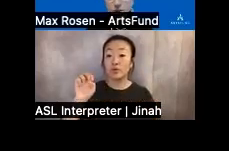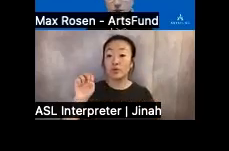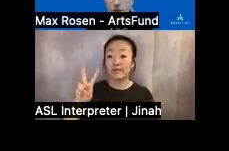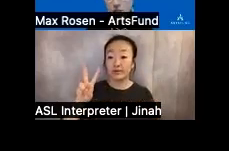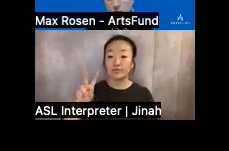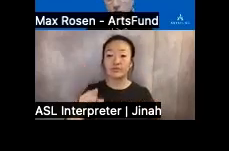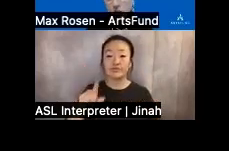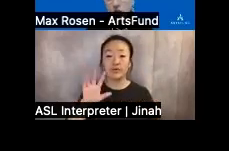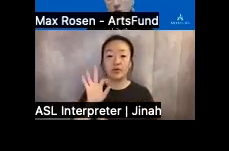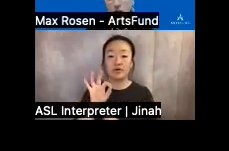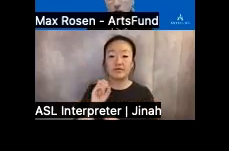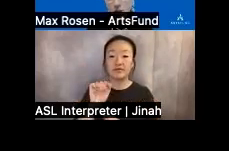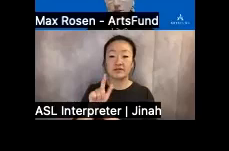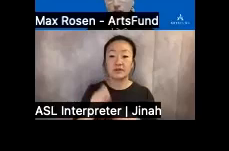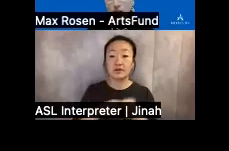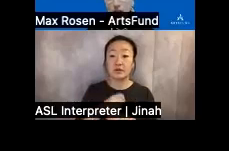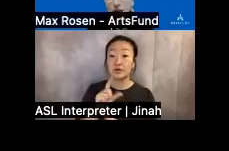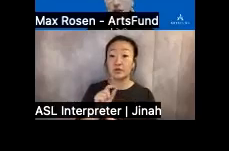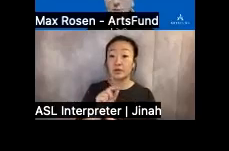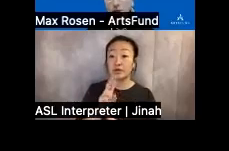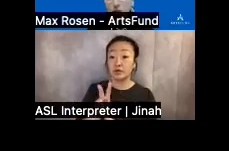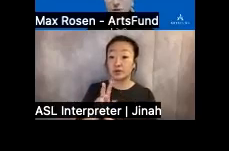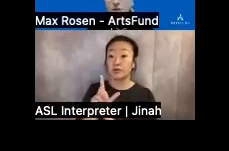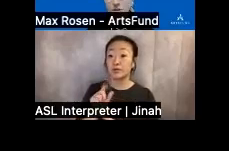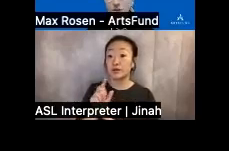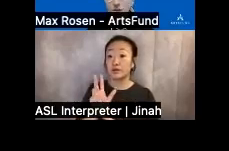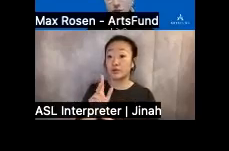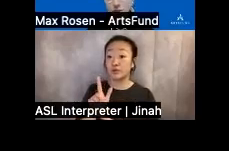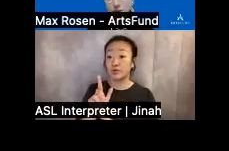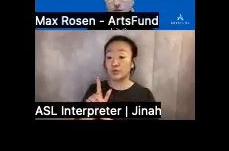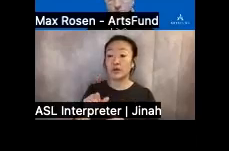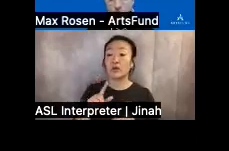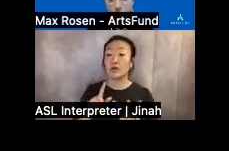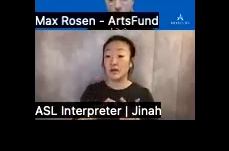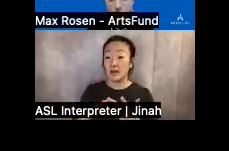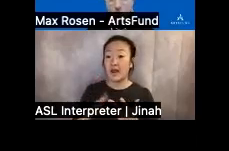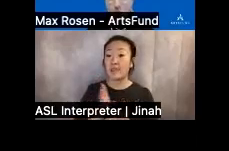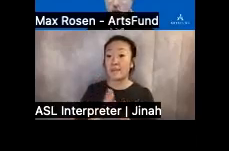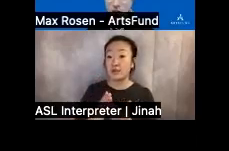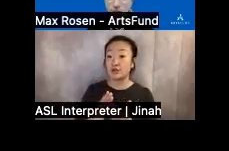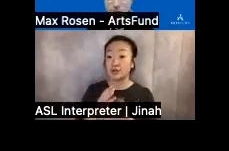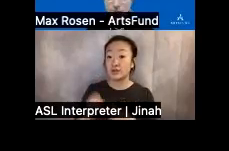years 2022, 2023, and your budgeted fiscal year 2024.